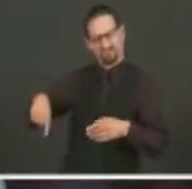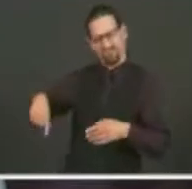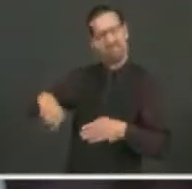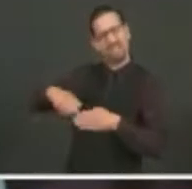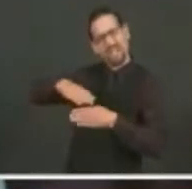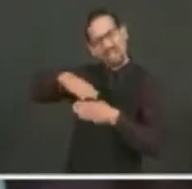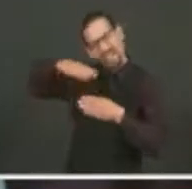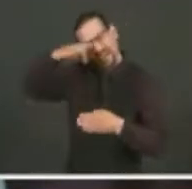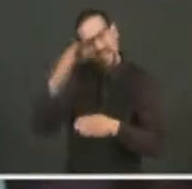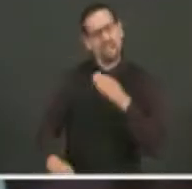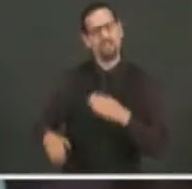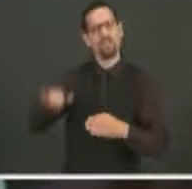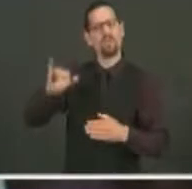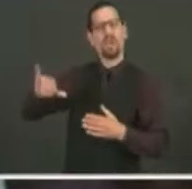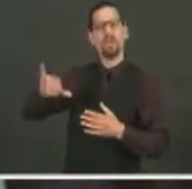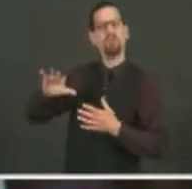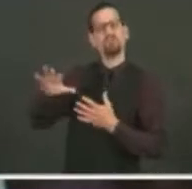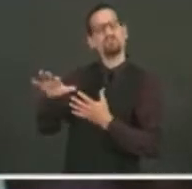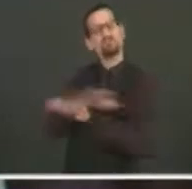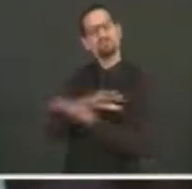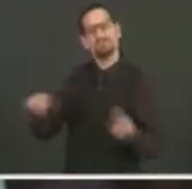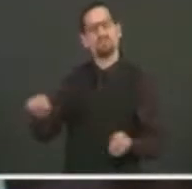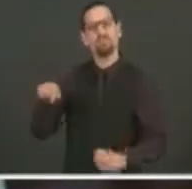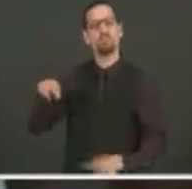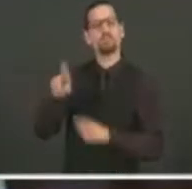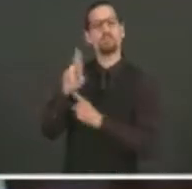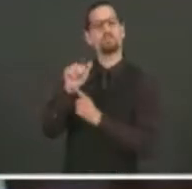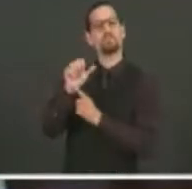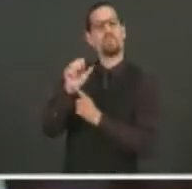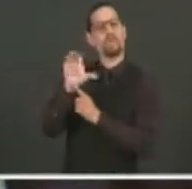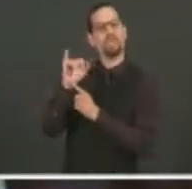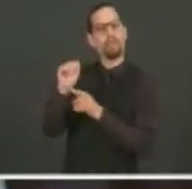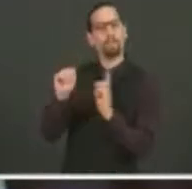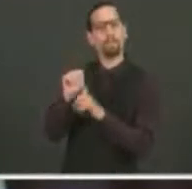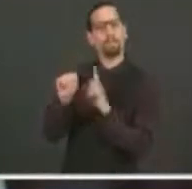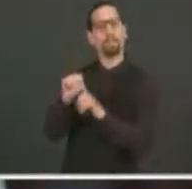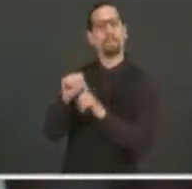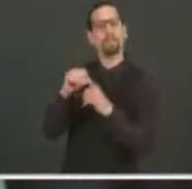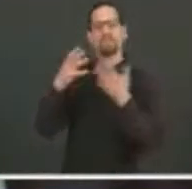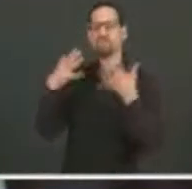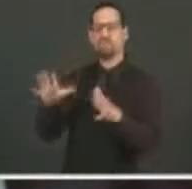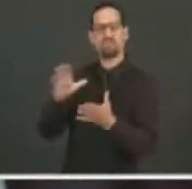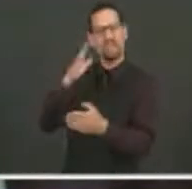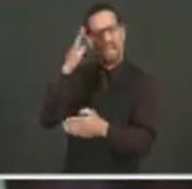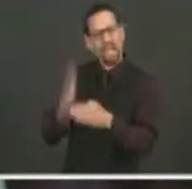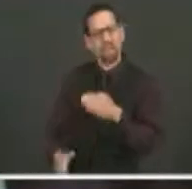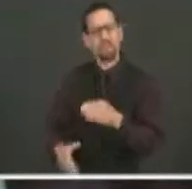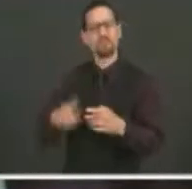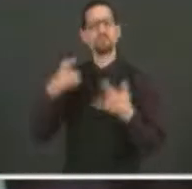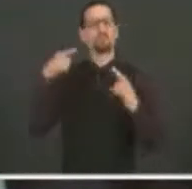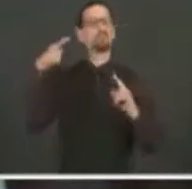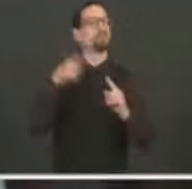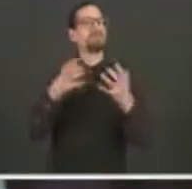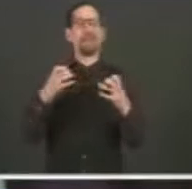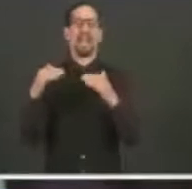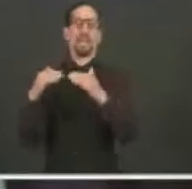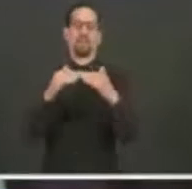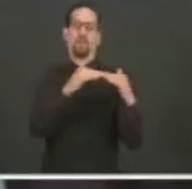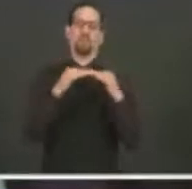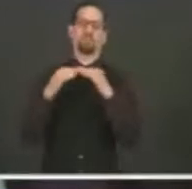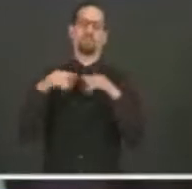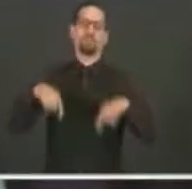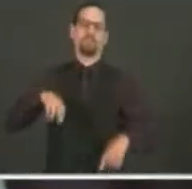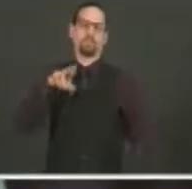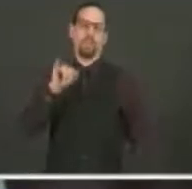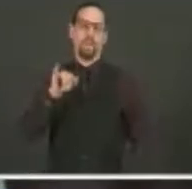and to bring about the promise of a more equal and equitable Rhode Island, to remind ourselves of our ugly history